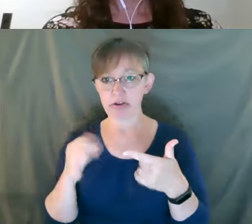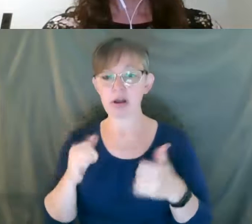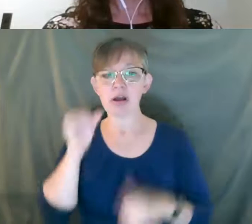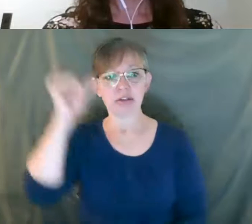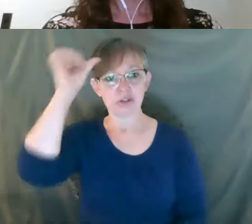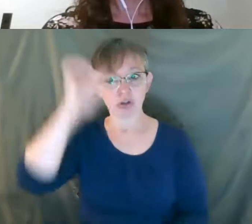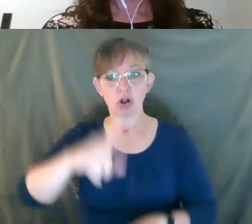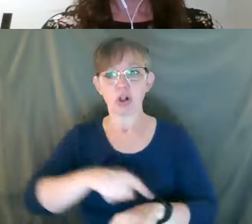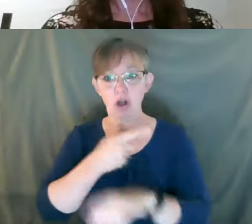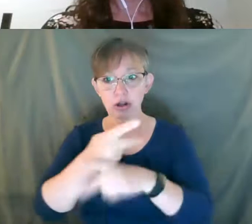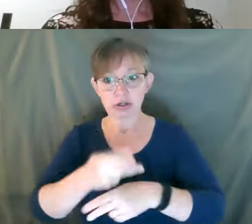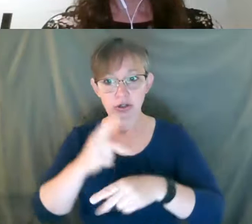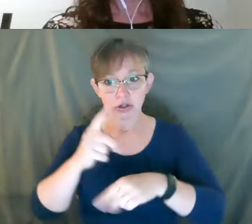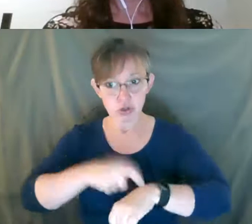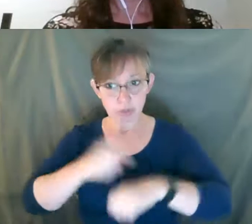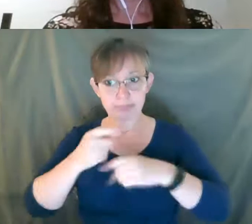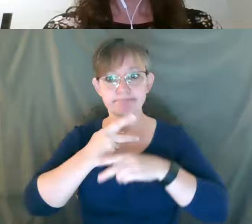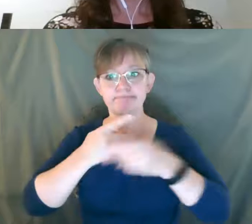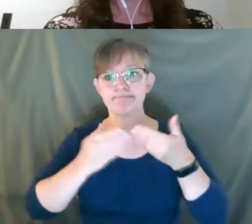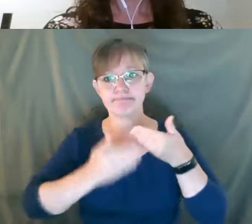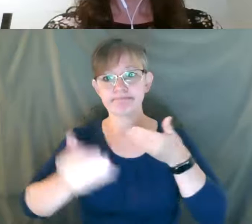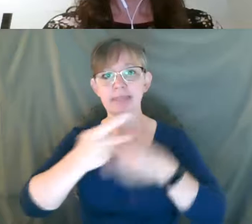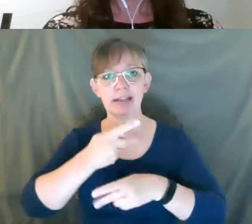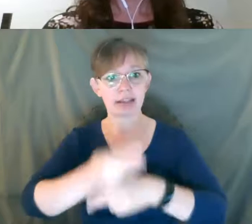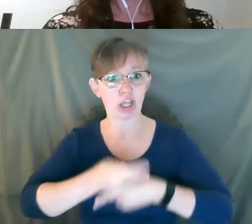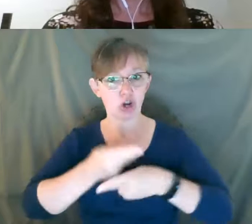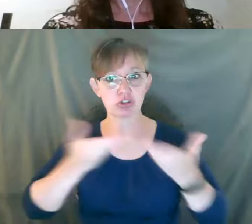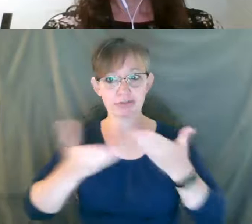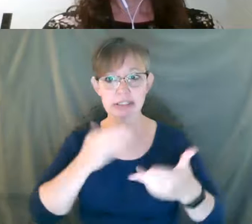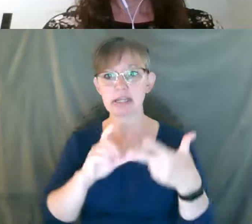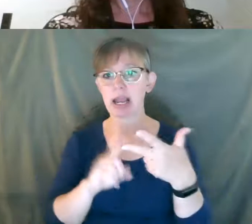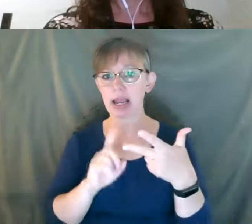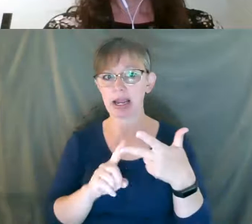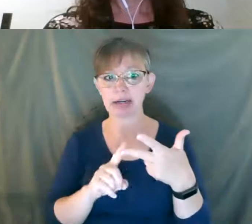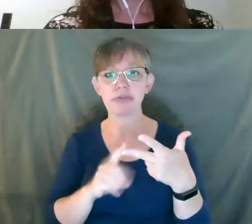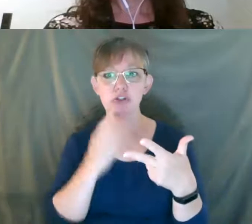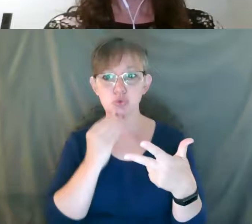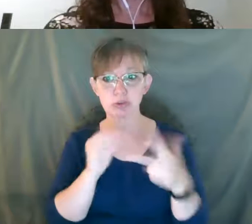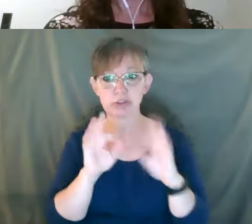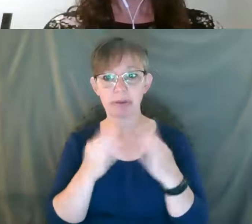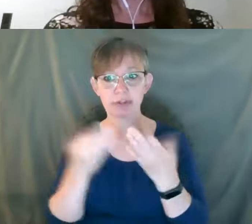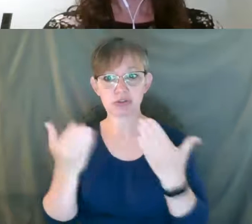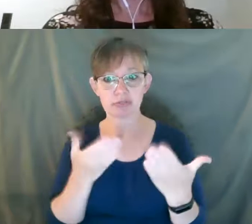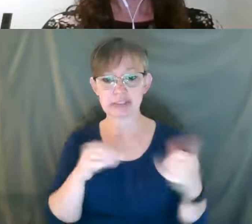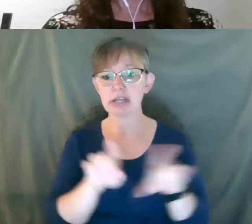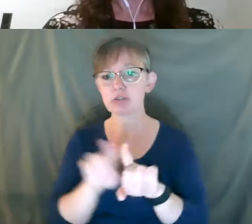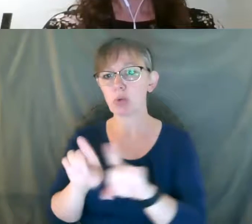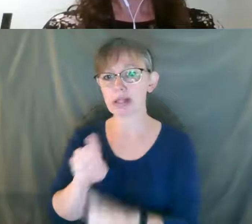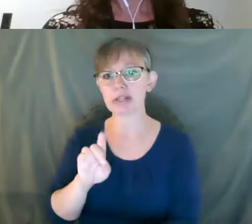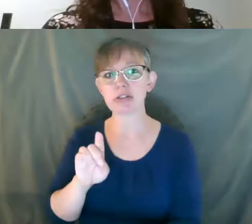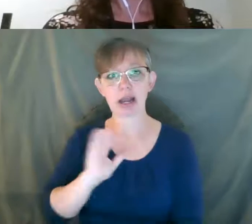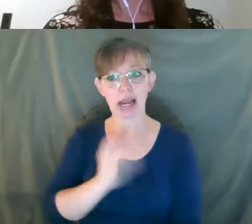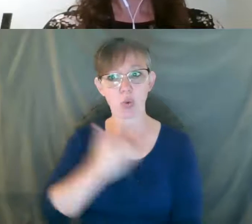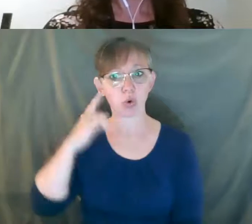Services, Syracuse Jewish Family Service, and I'd also like to acknowledge our gold sponsor,